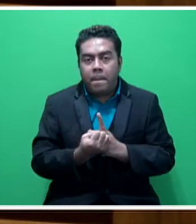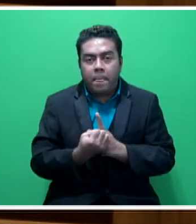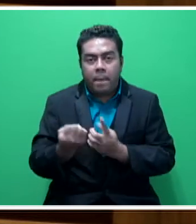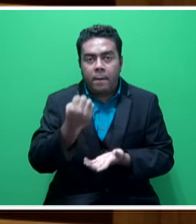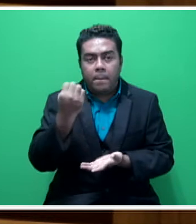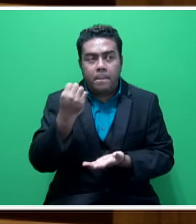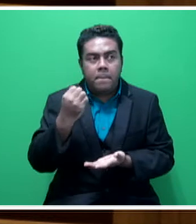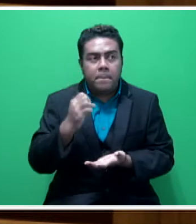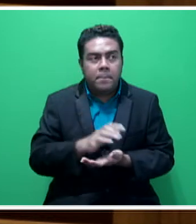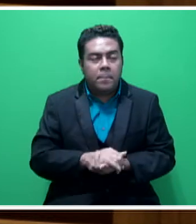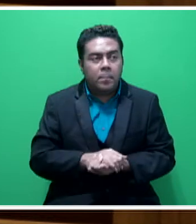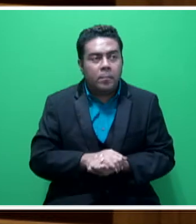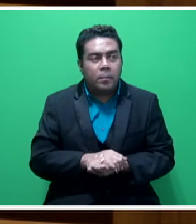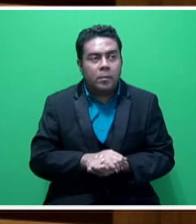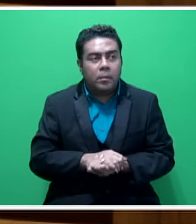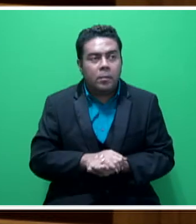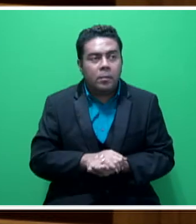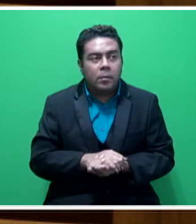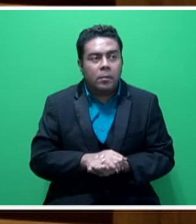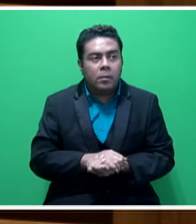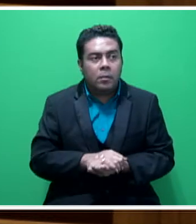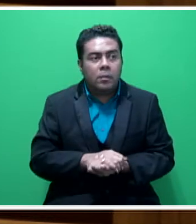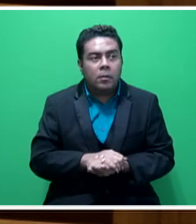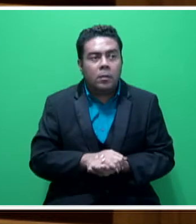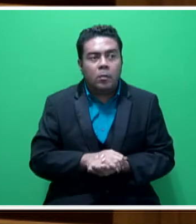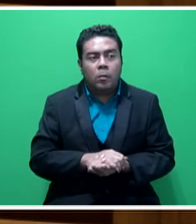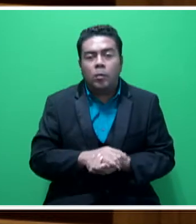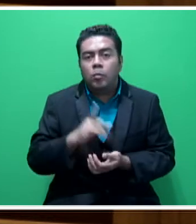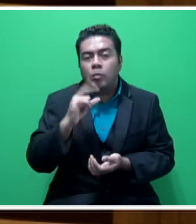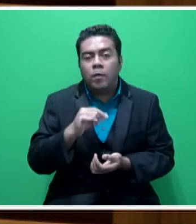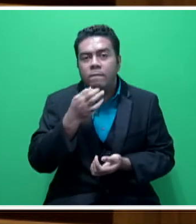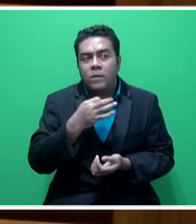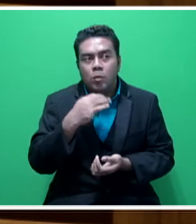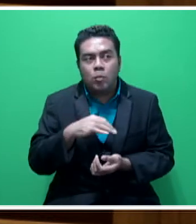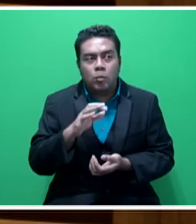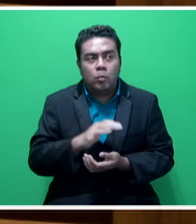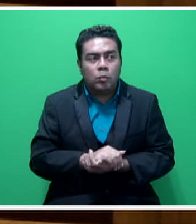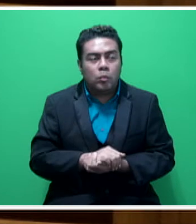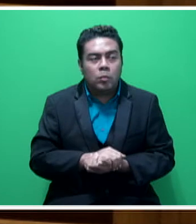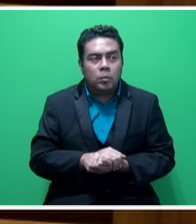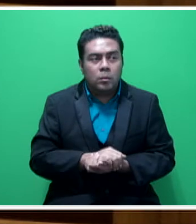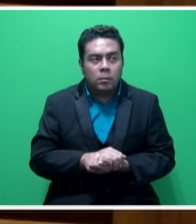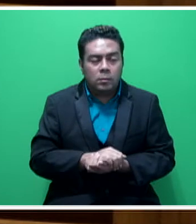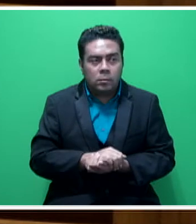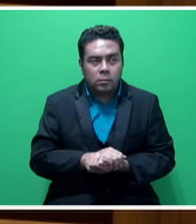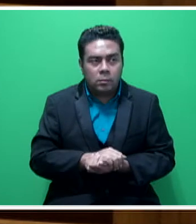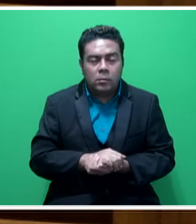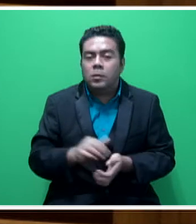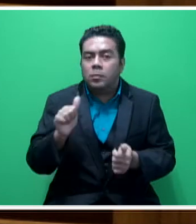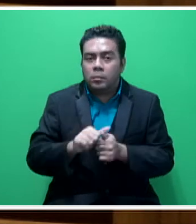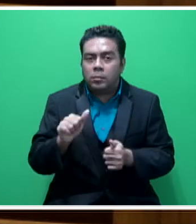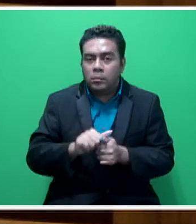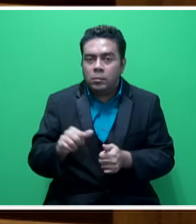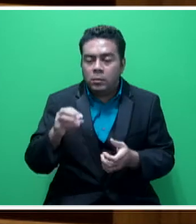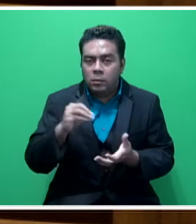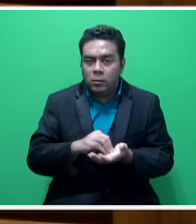the operators, when they come on board, that they take up a few uneconomical routes also whilst they take the economical routes. So better service for the